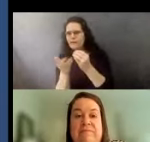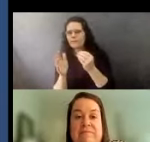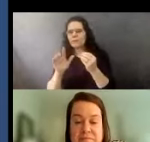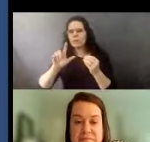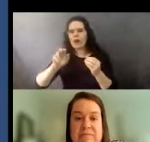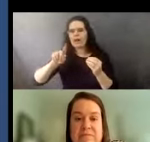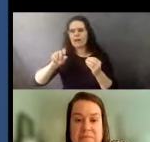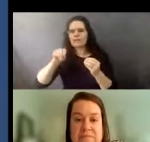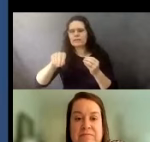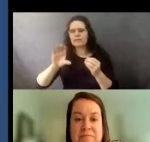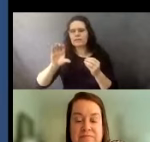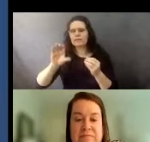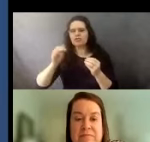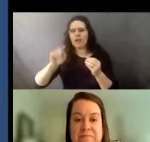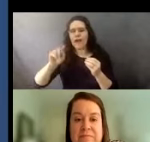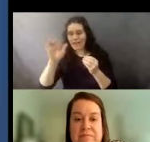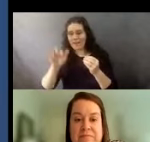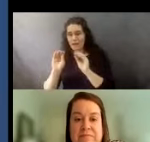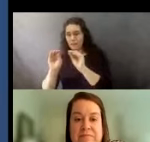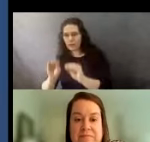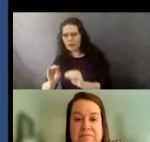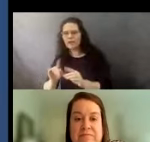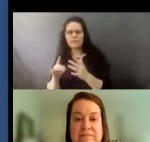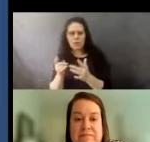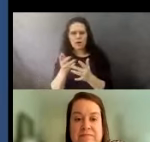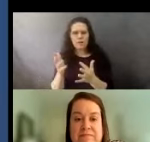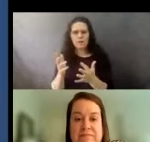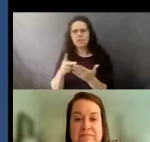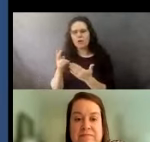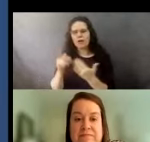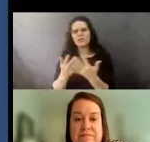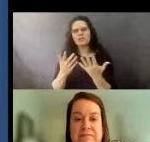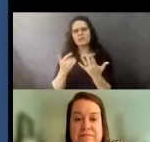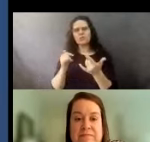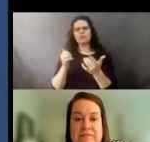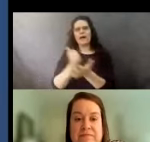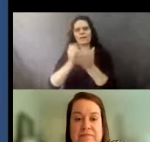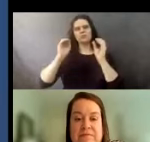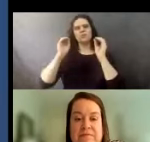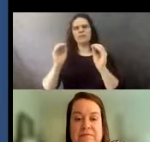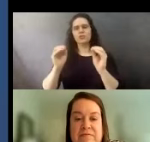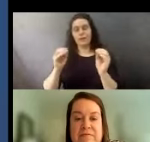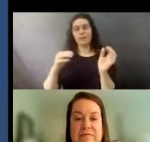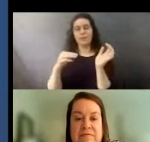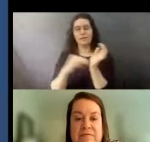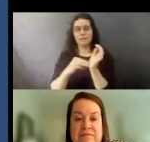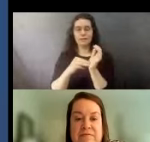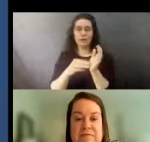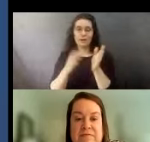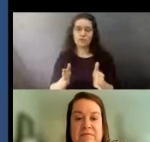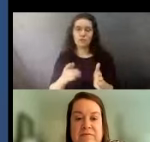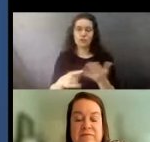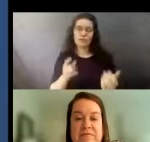at least expanding the minds of clinicians everywhere and recognizing that they should listen to their patients regarding this group